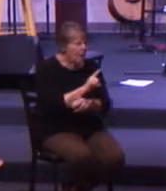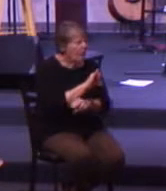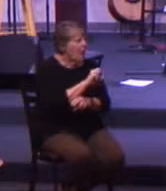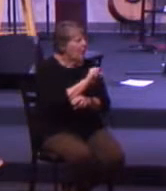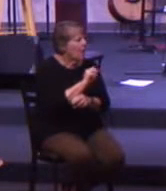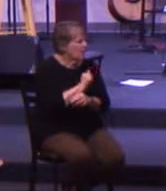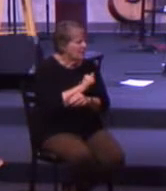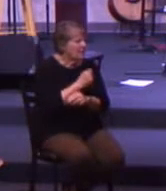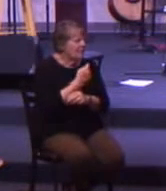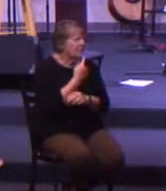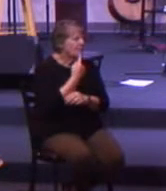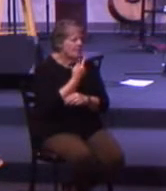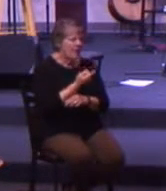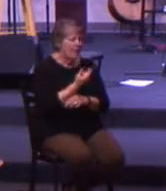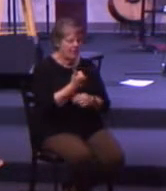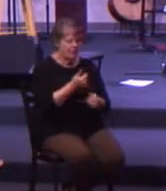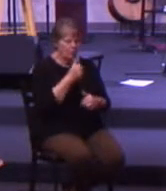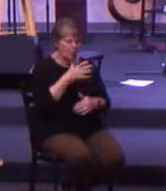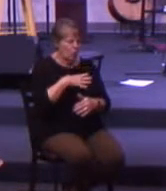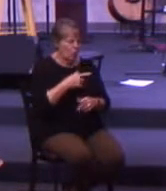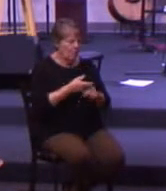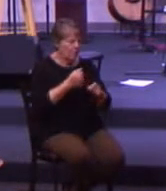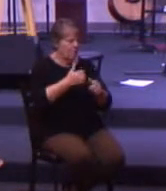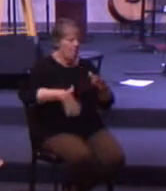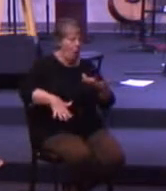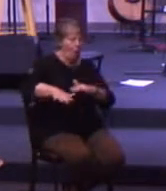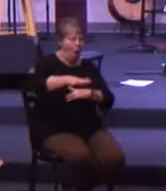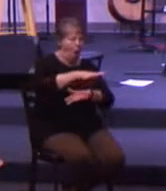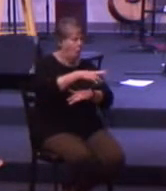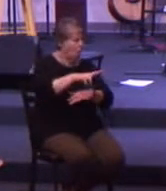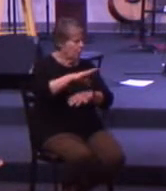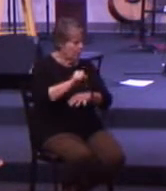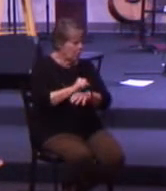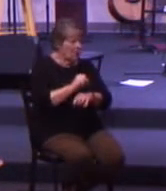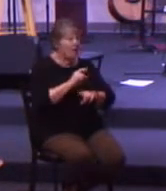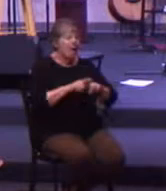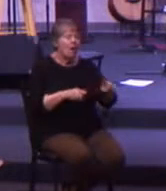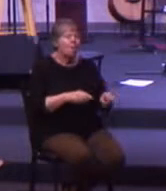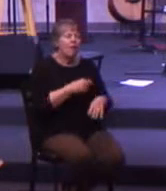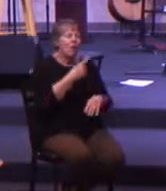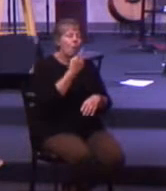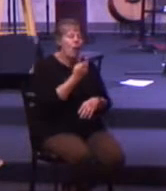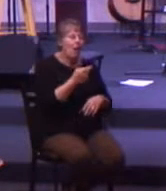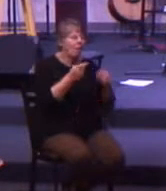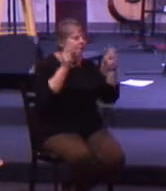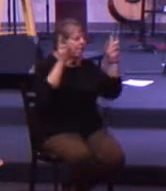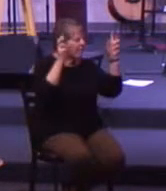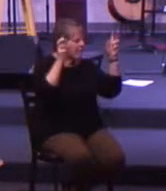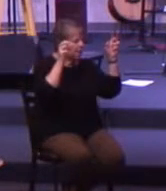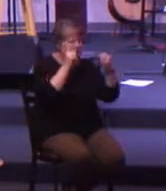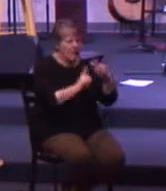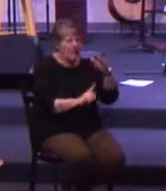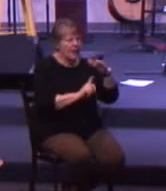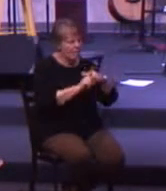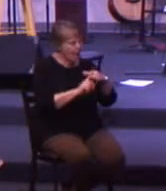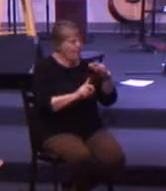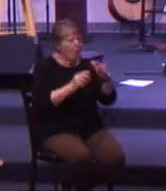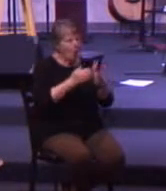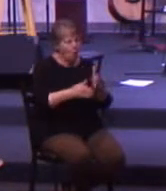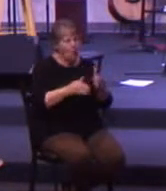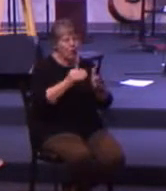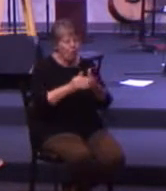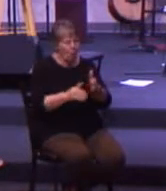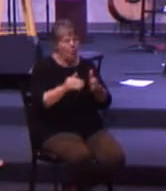that happened to gather here, but she shared how one of the themes that came up in story after story after story, and I don't think